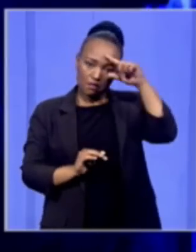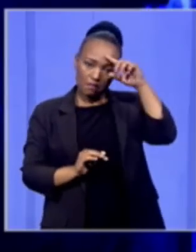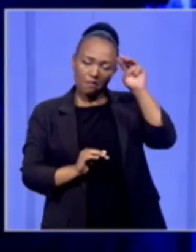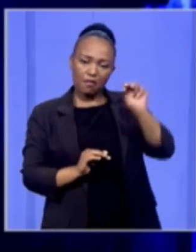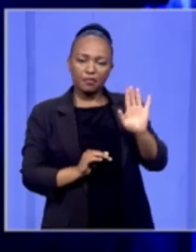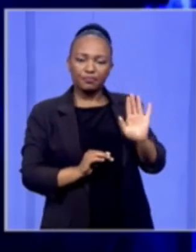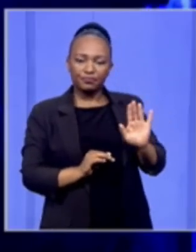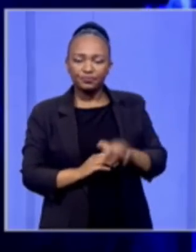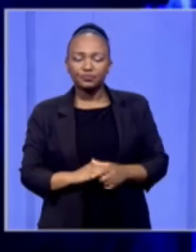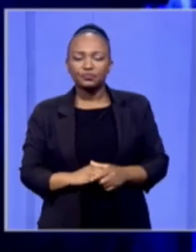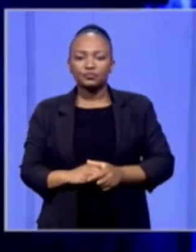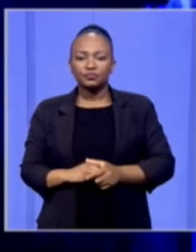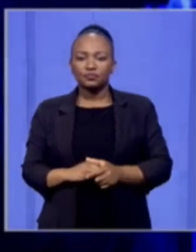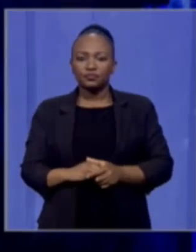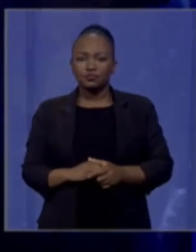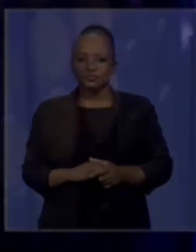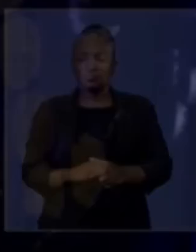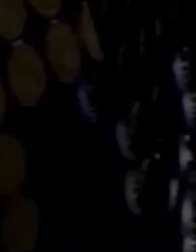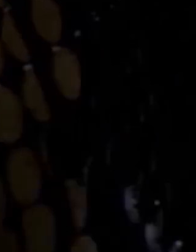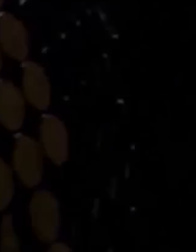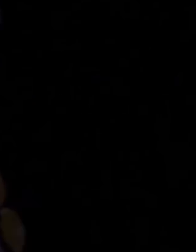Mpotini.